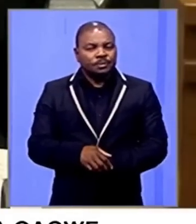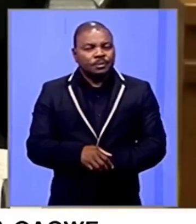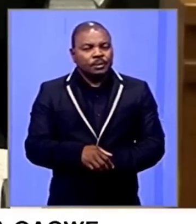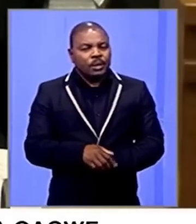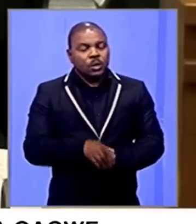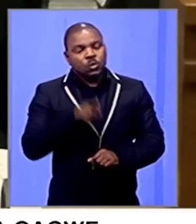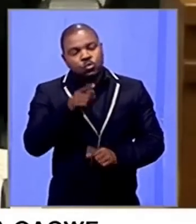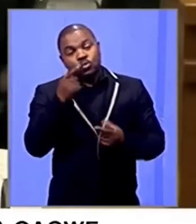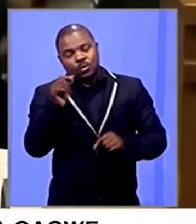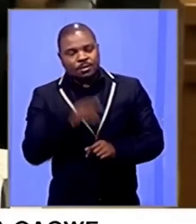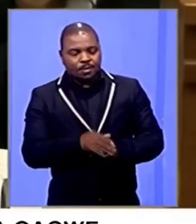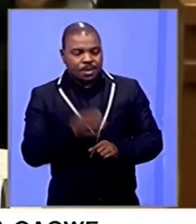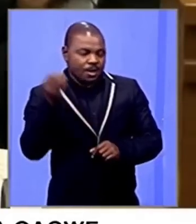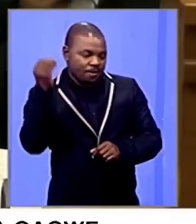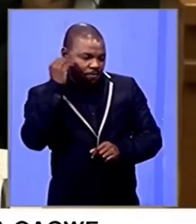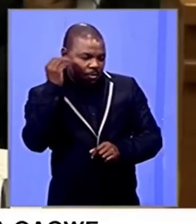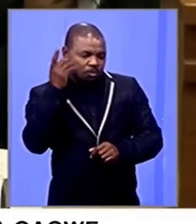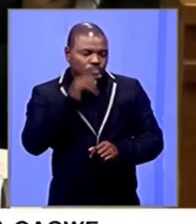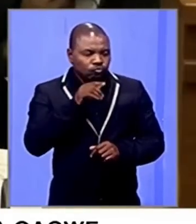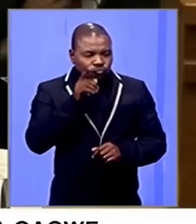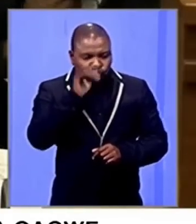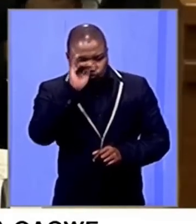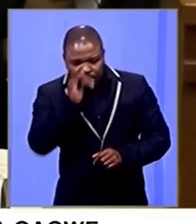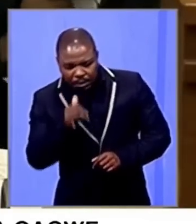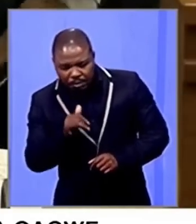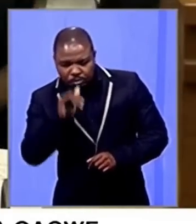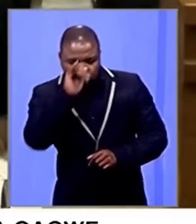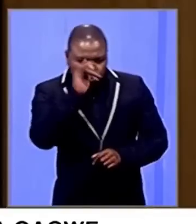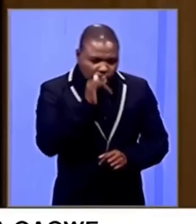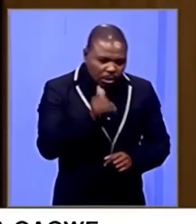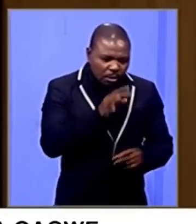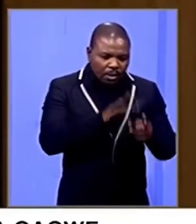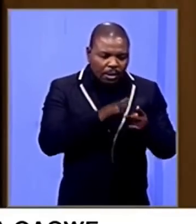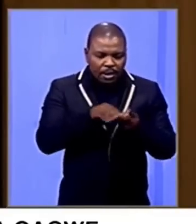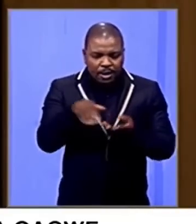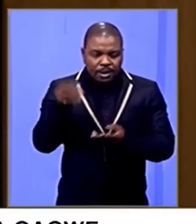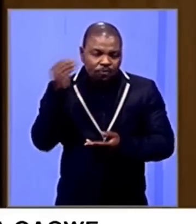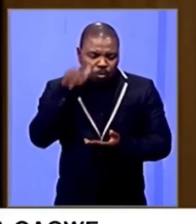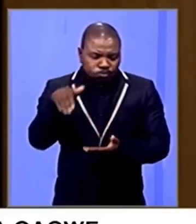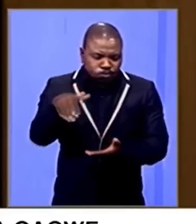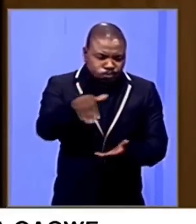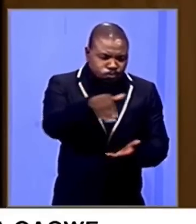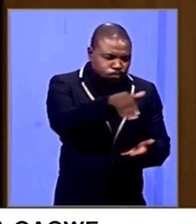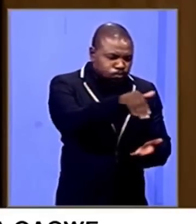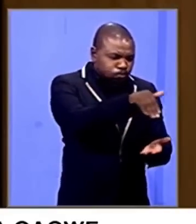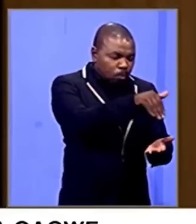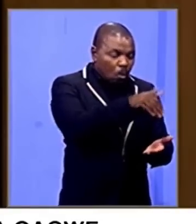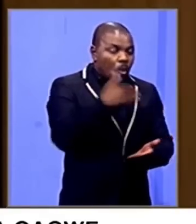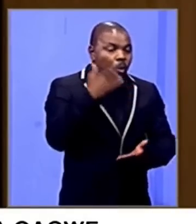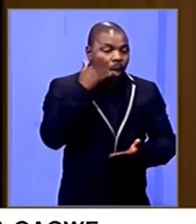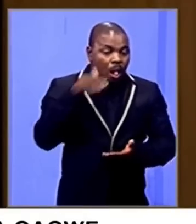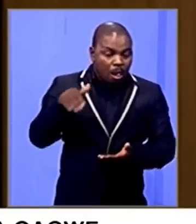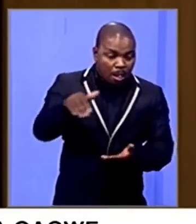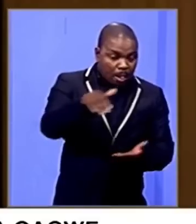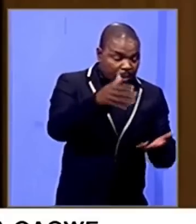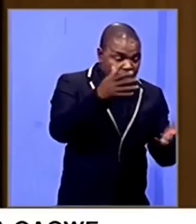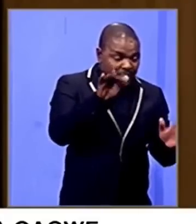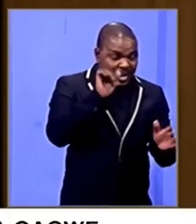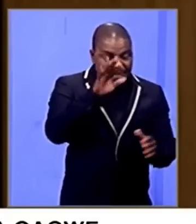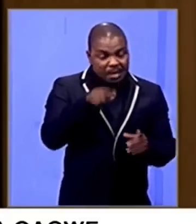information, and then upon you check and then gather information, and then upon gathering that information, if it